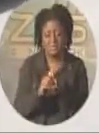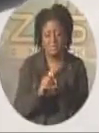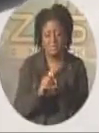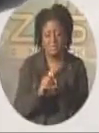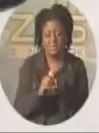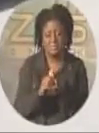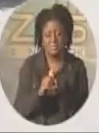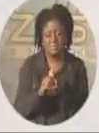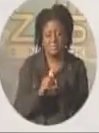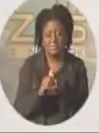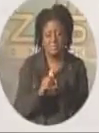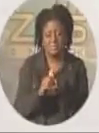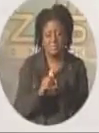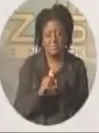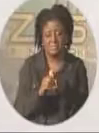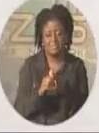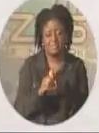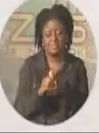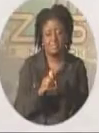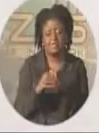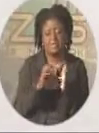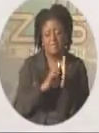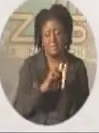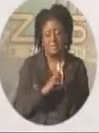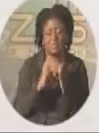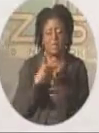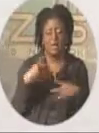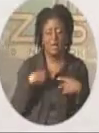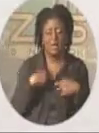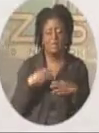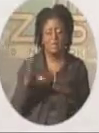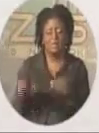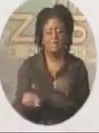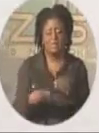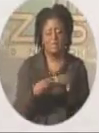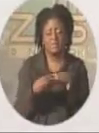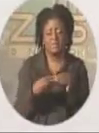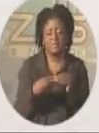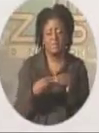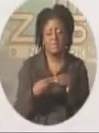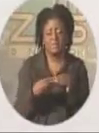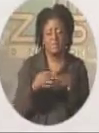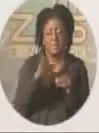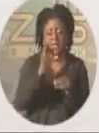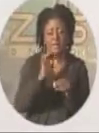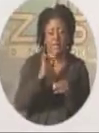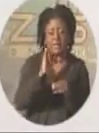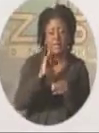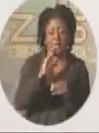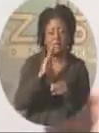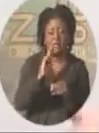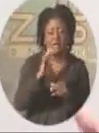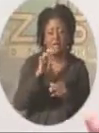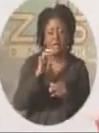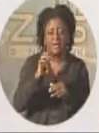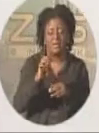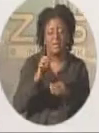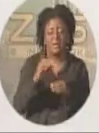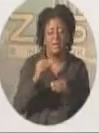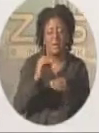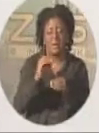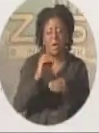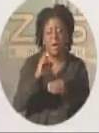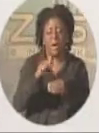have installed the latest fiber optic technologies in places like Crooked Island, that we're about to turn